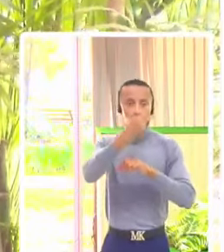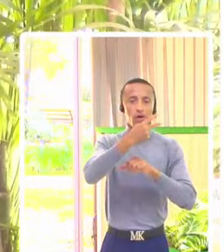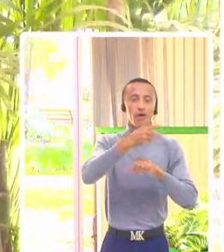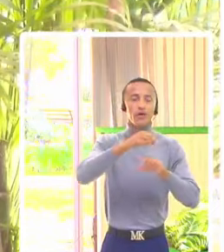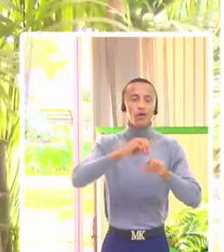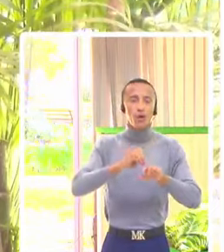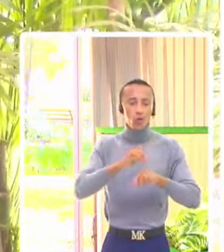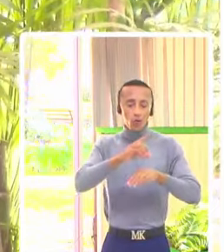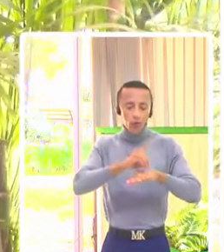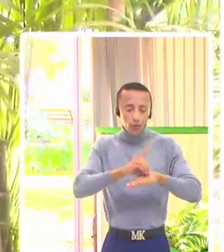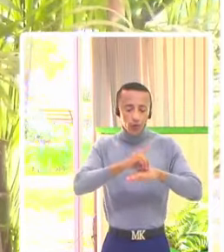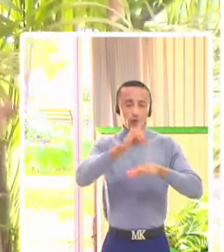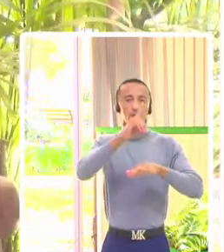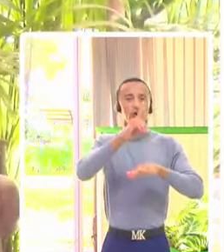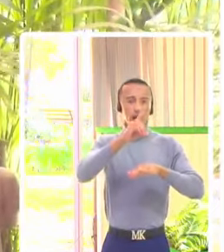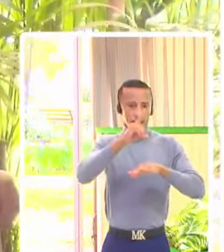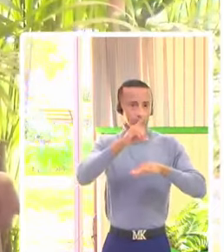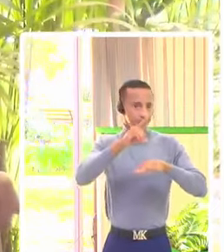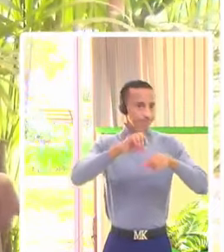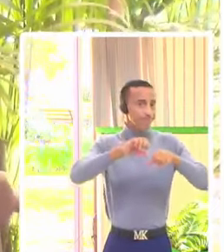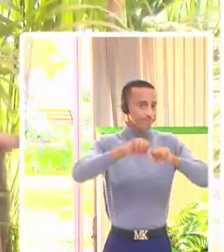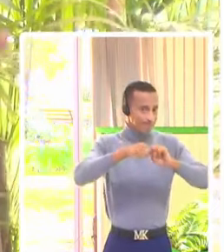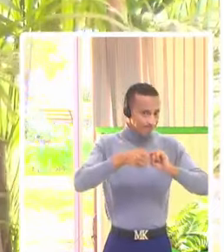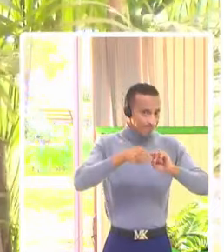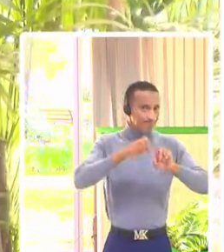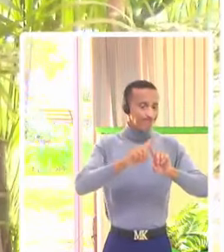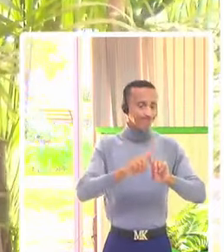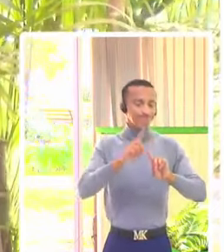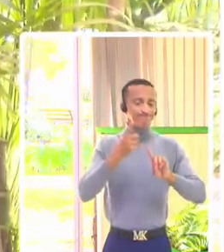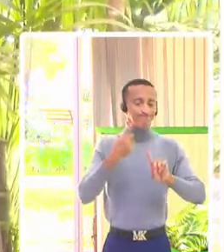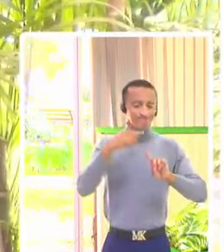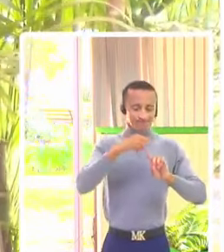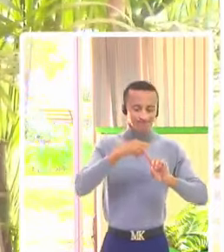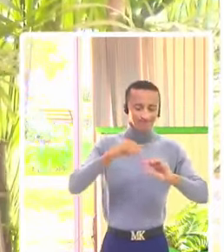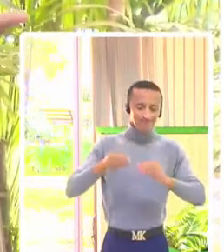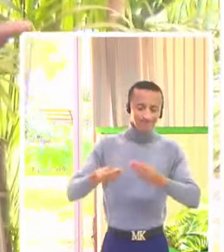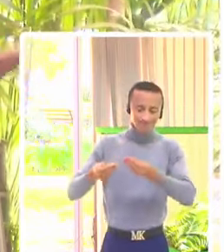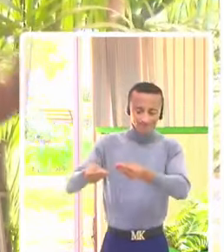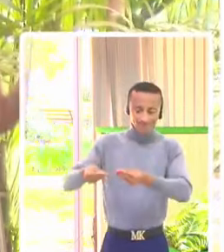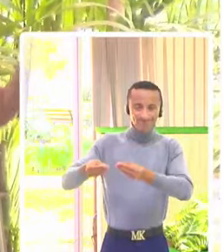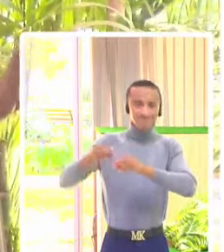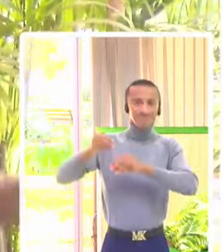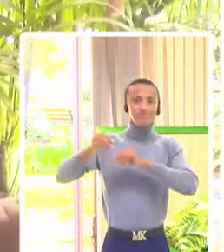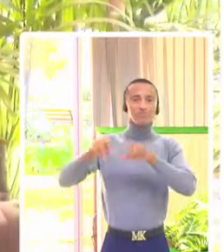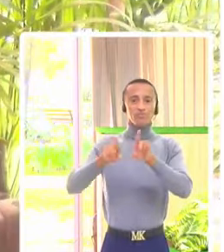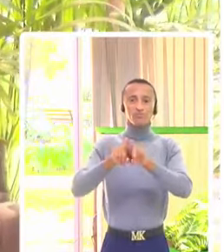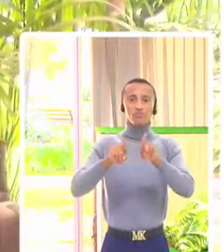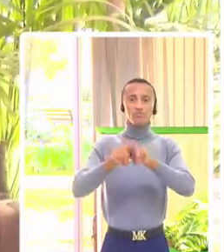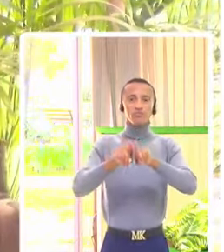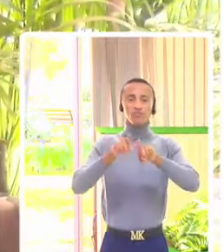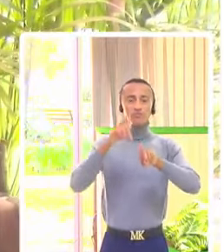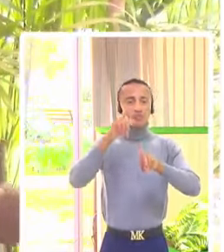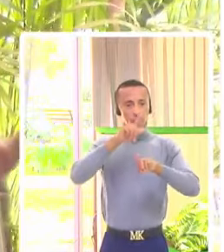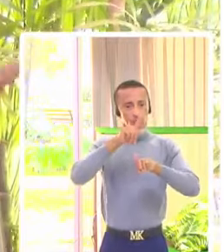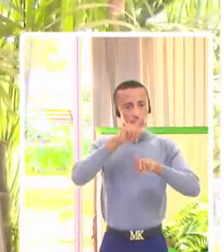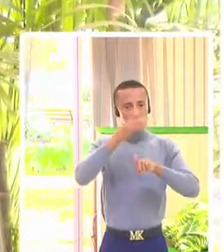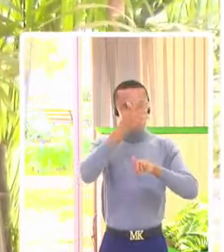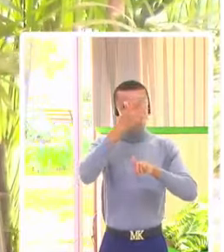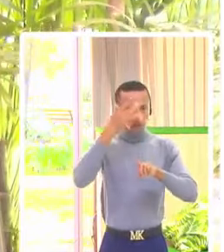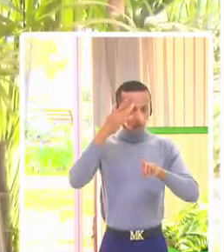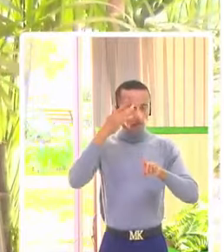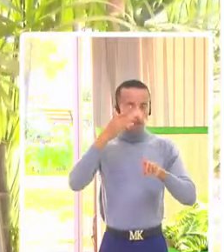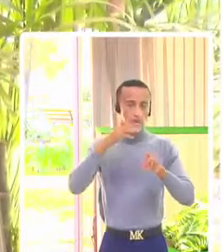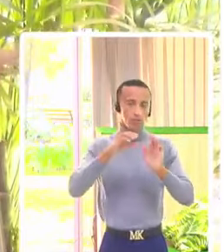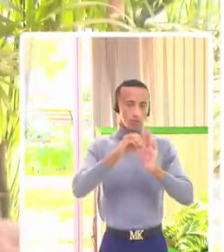but we also offer innovation lab, we offer workshops,